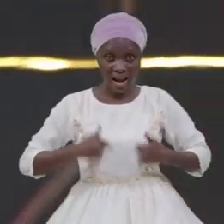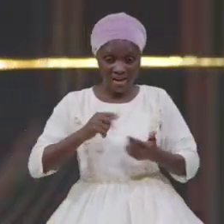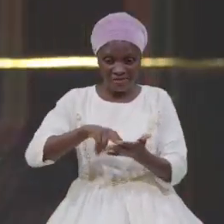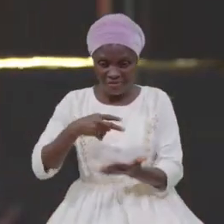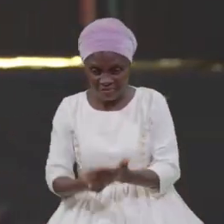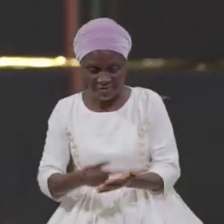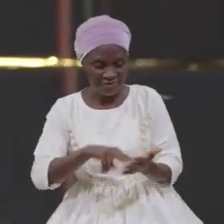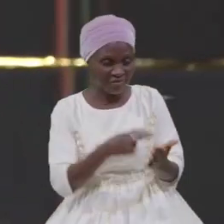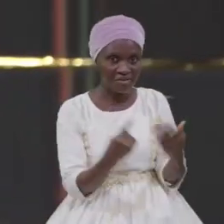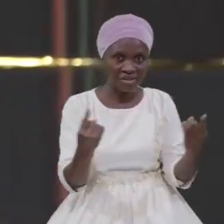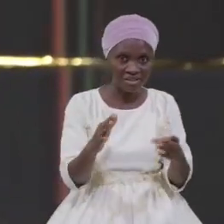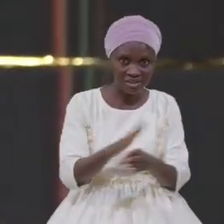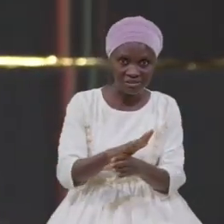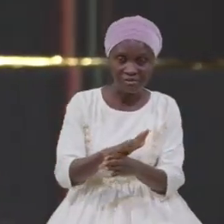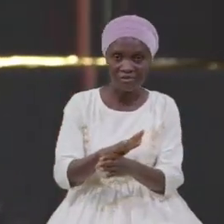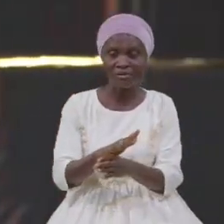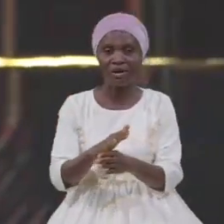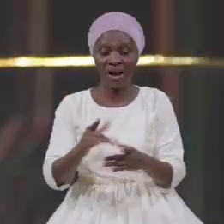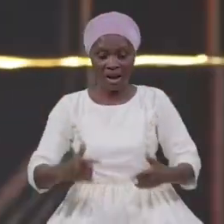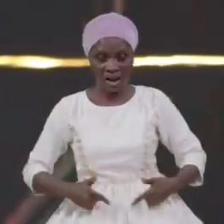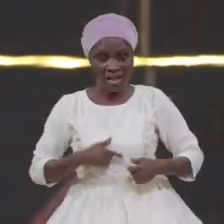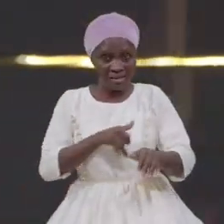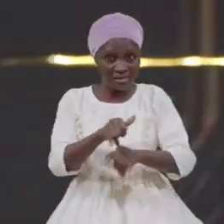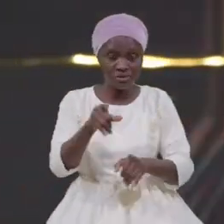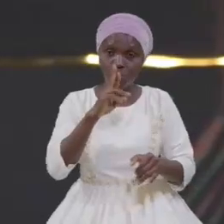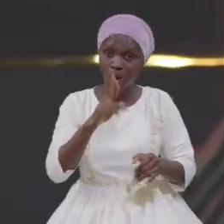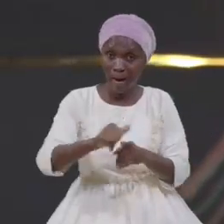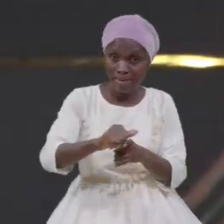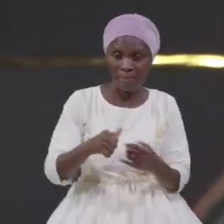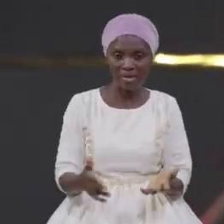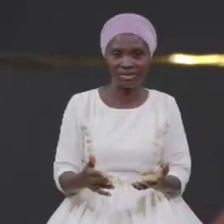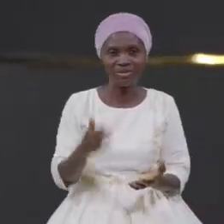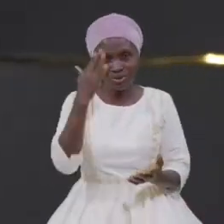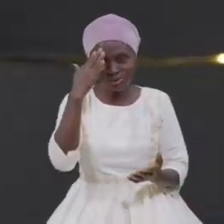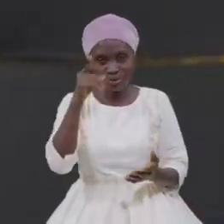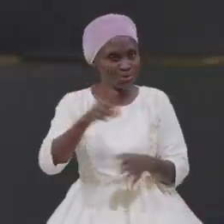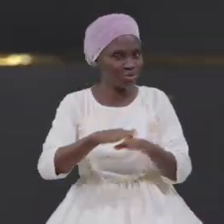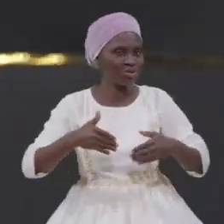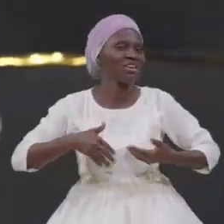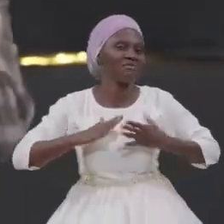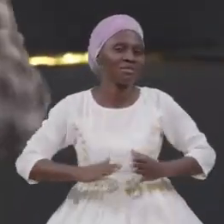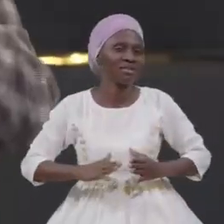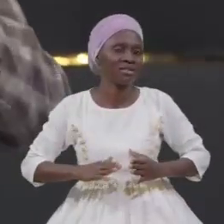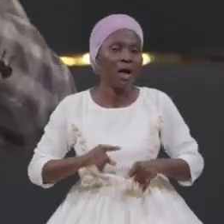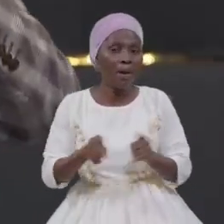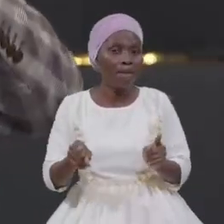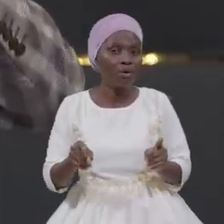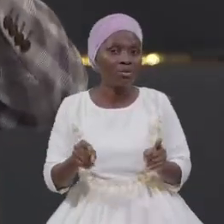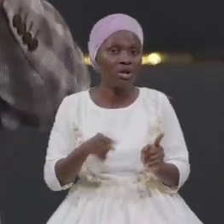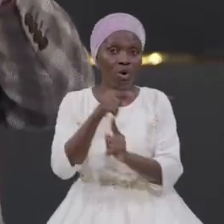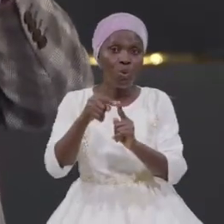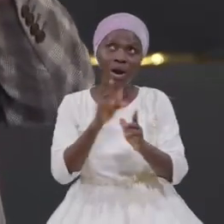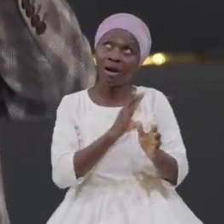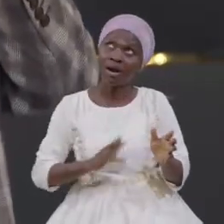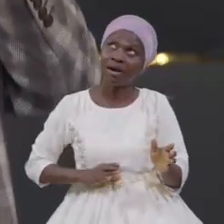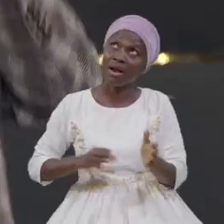the God of peace, when Christ, who is our peace, will enter into you and